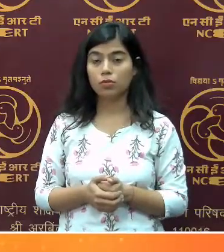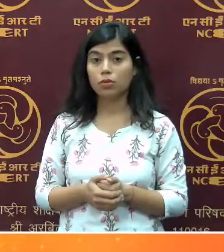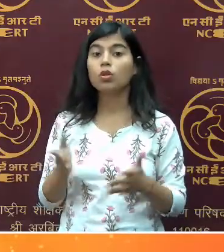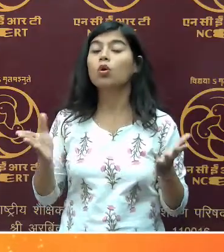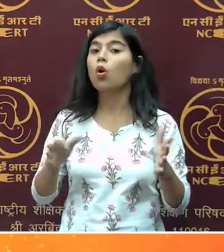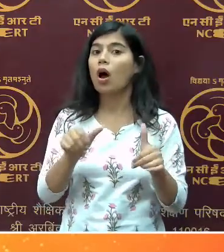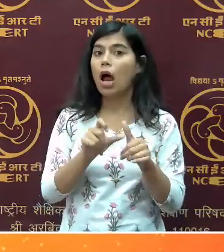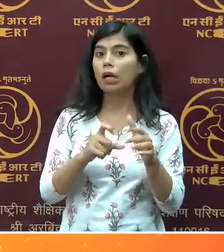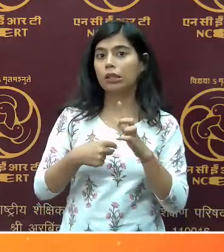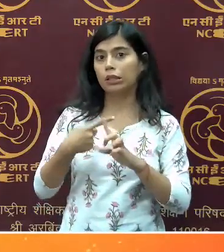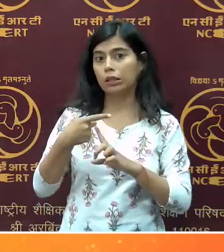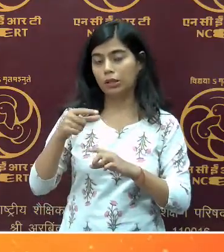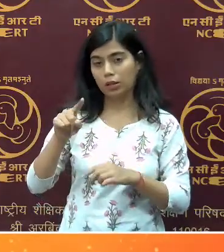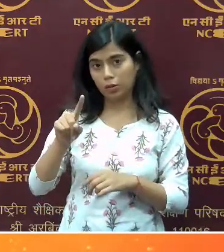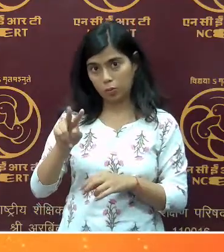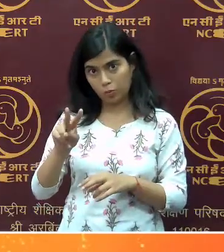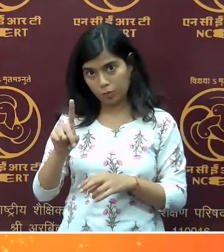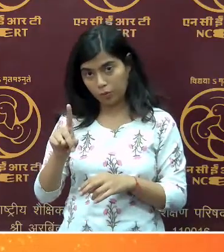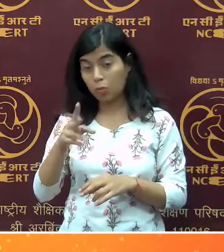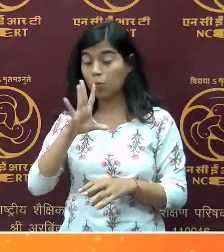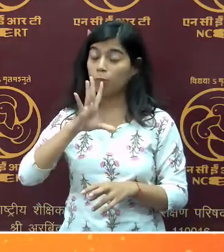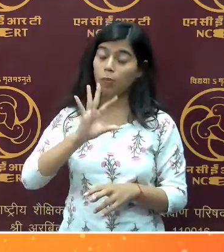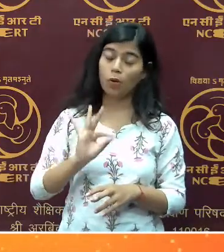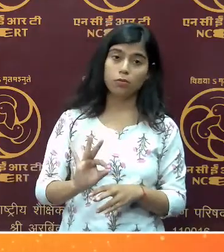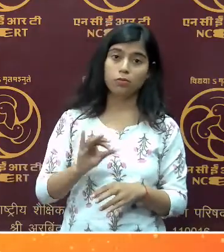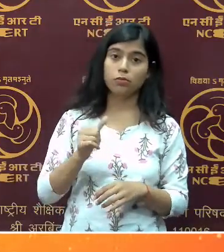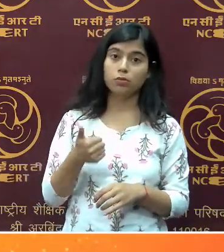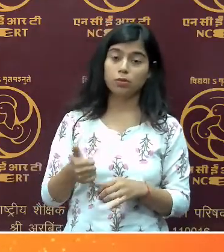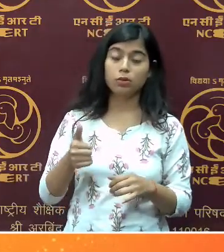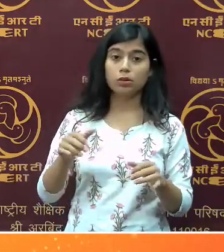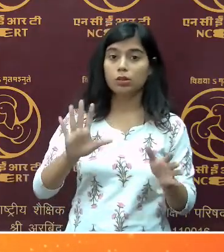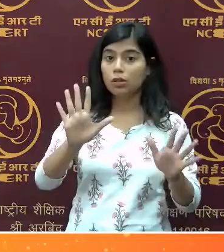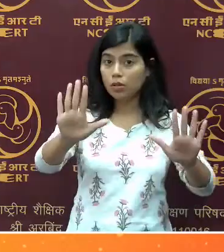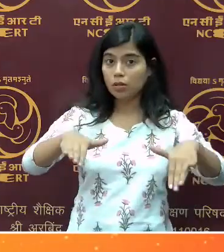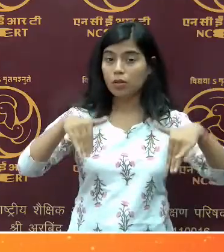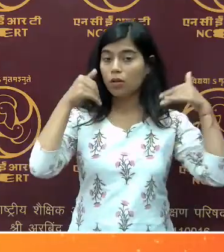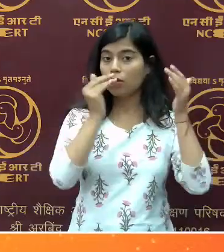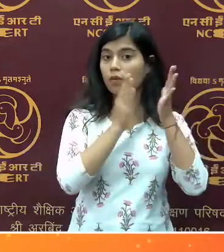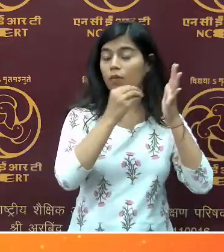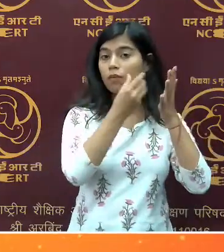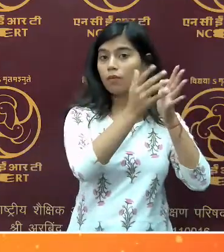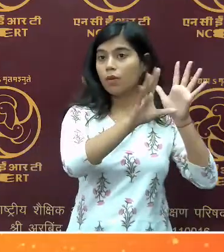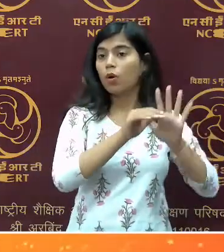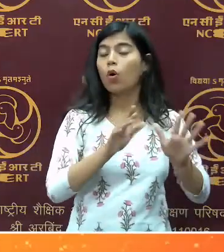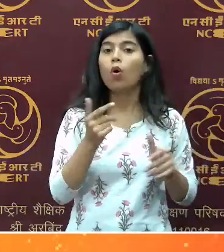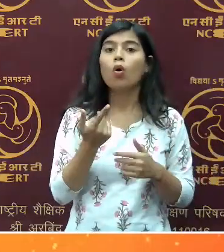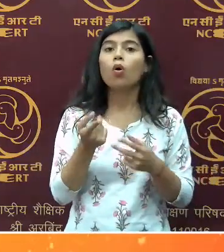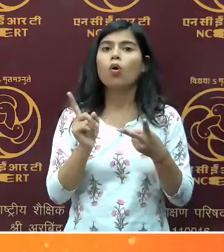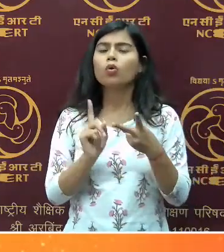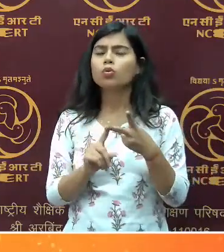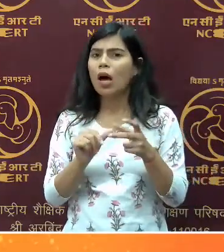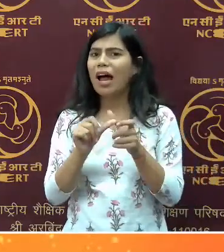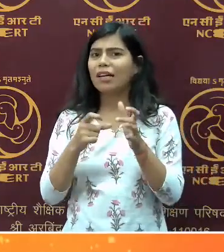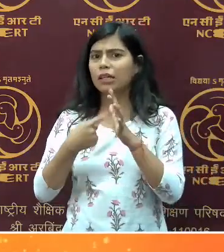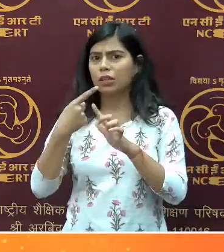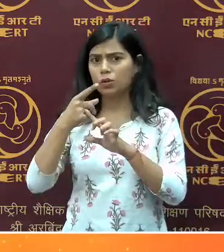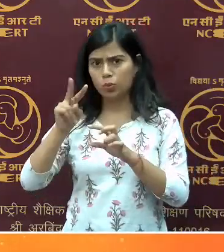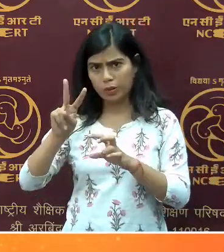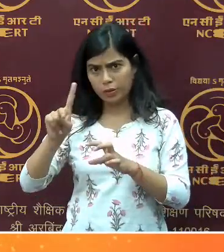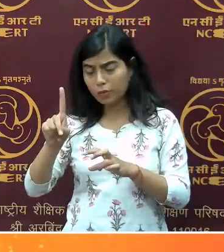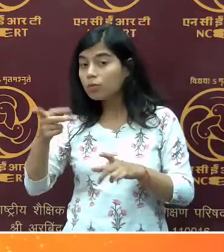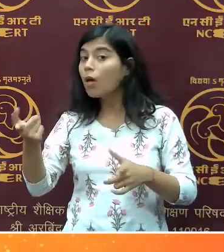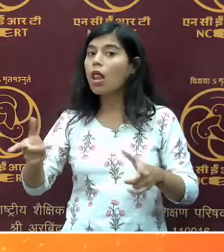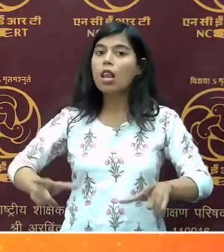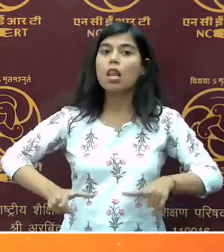21, which is most important article of our constitution. It talks about right to life. So, every person has